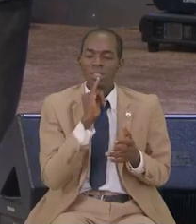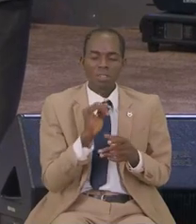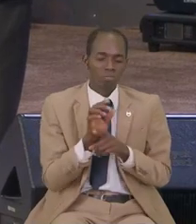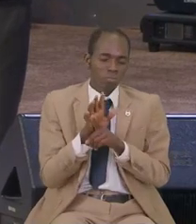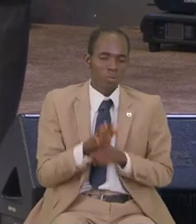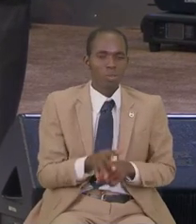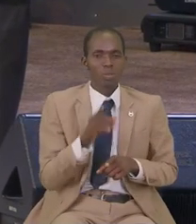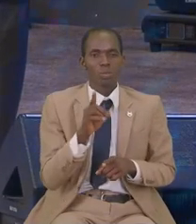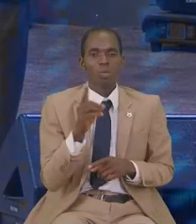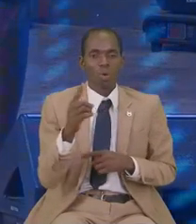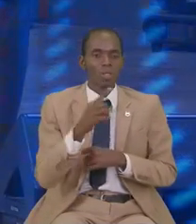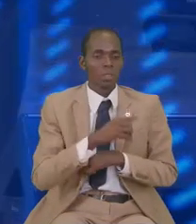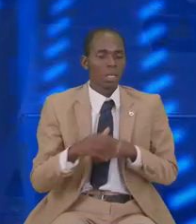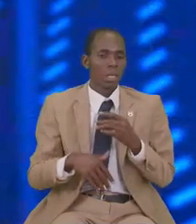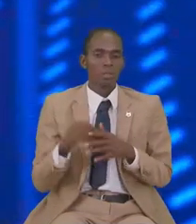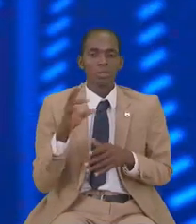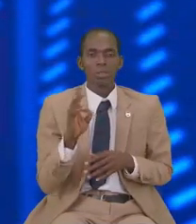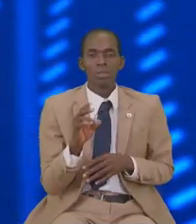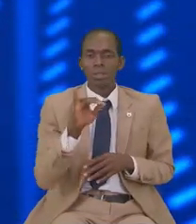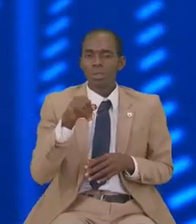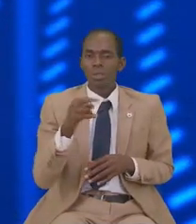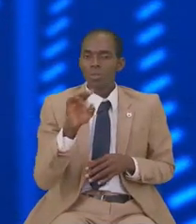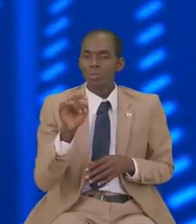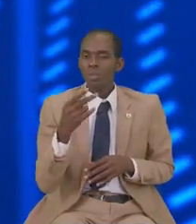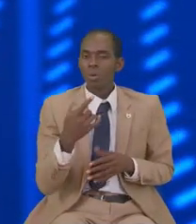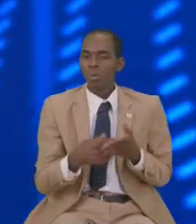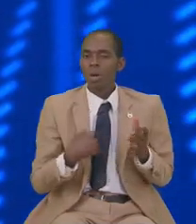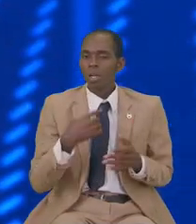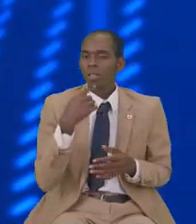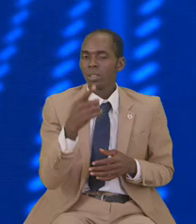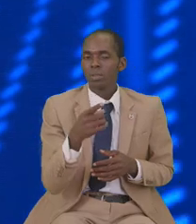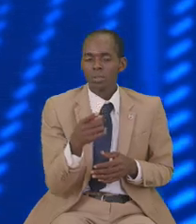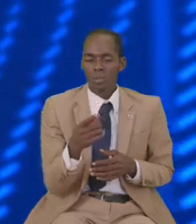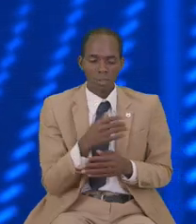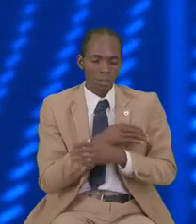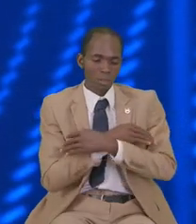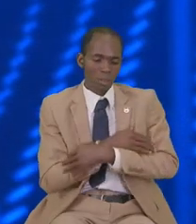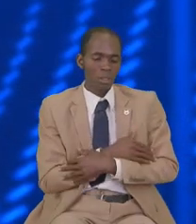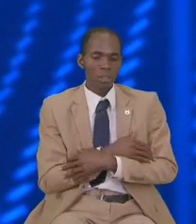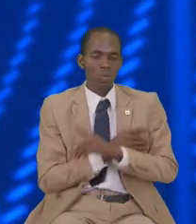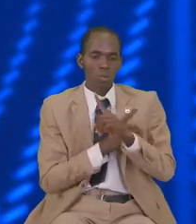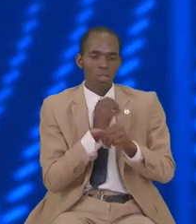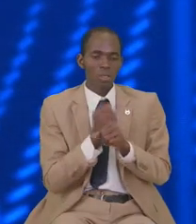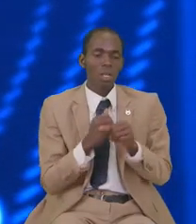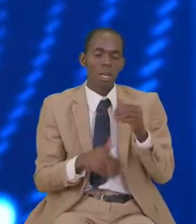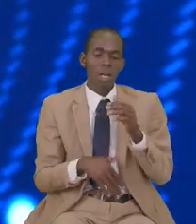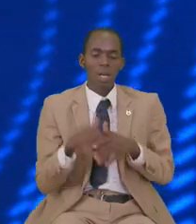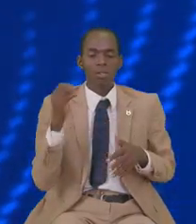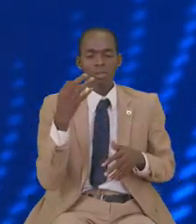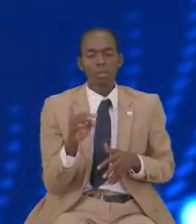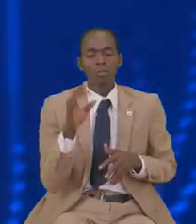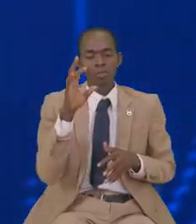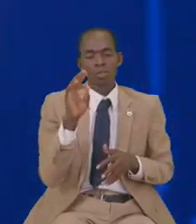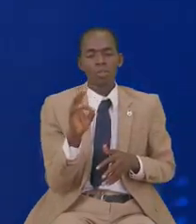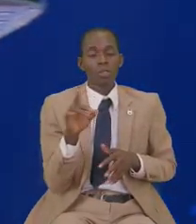day out of seven. Judah, what did I tell you? Rest one year out of seven. By the way, do you know that